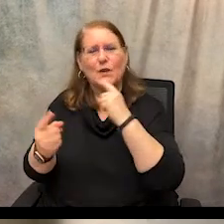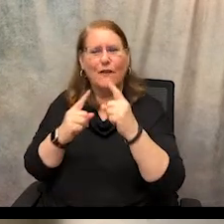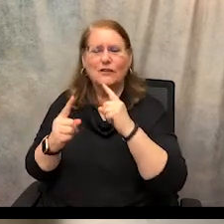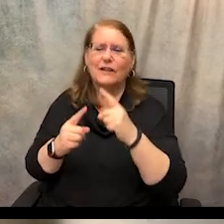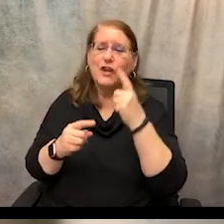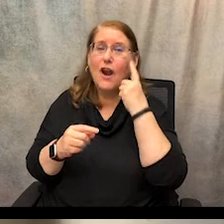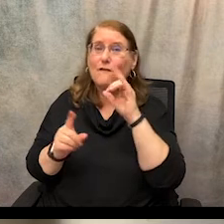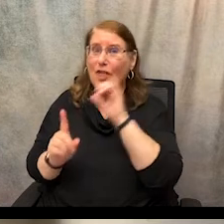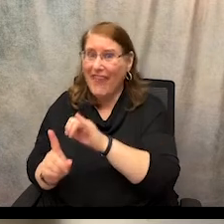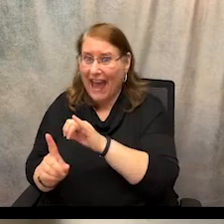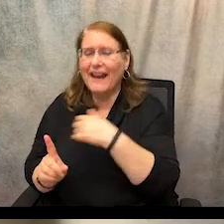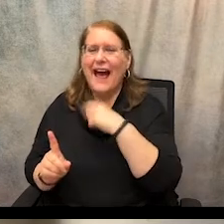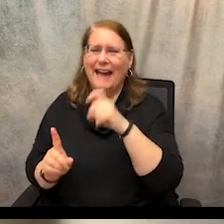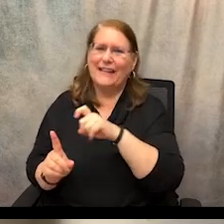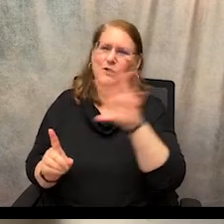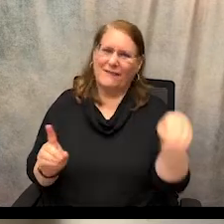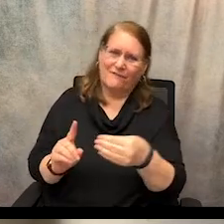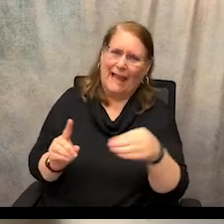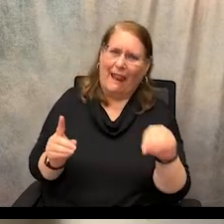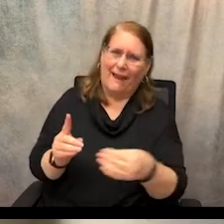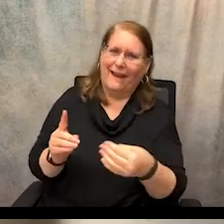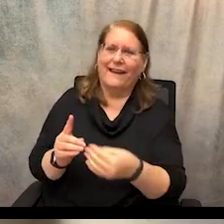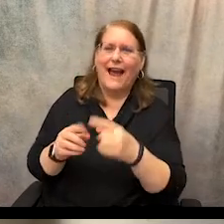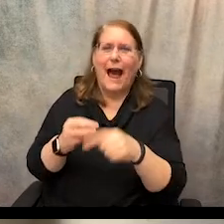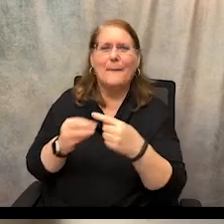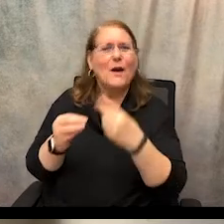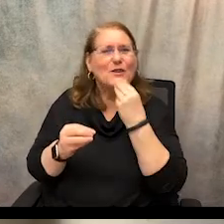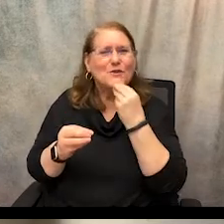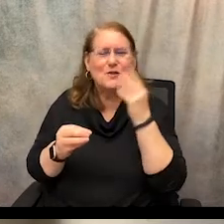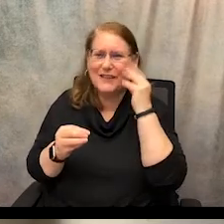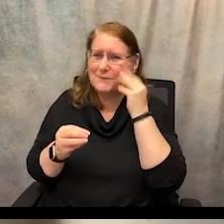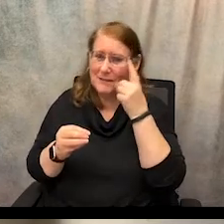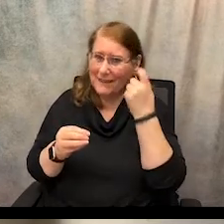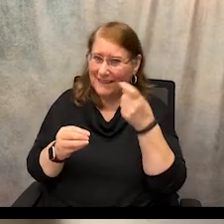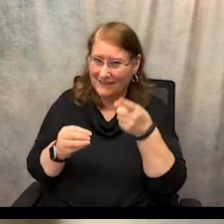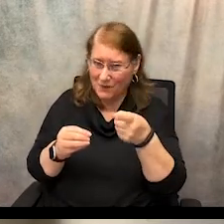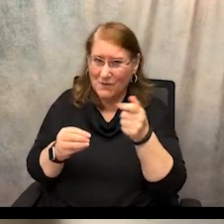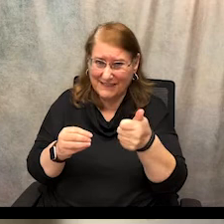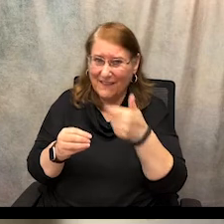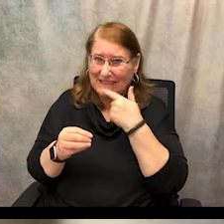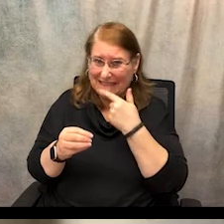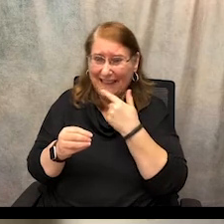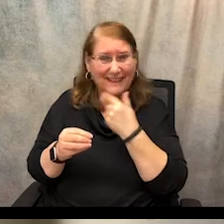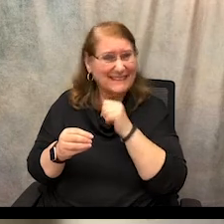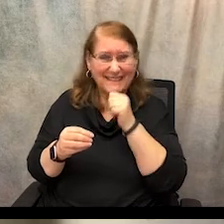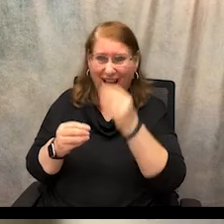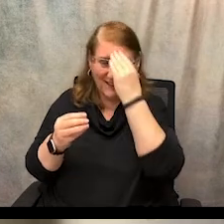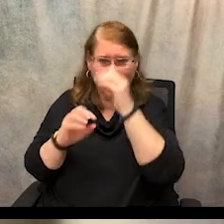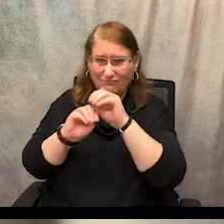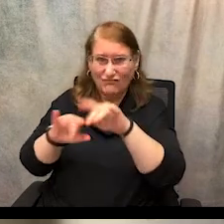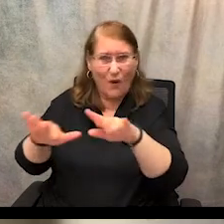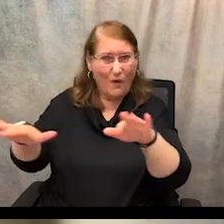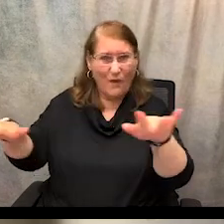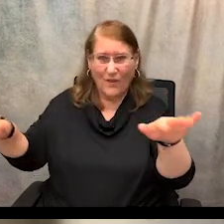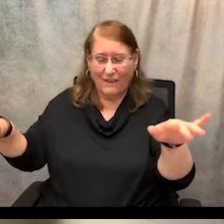fill in quite a lot about the Jewish experience, because, as you pointed out, it's not well known. And so it was really